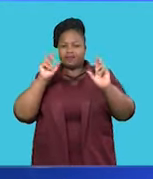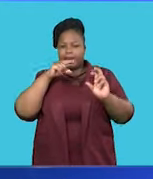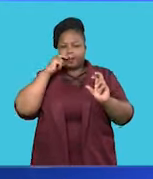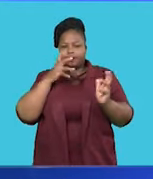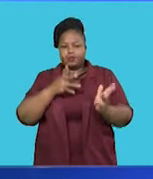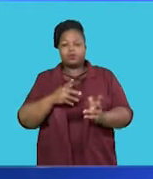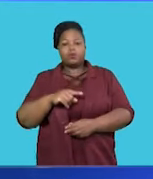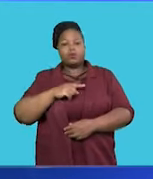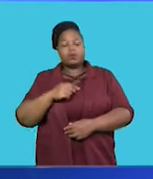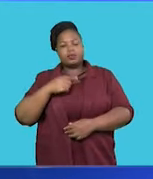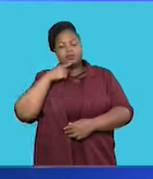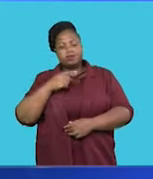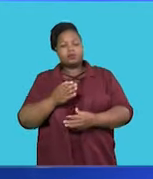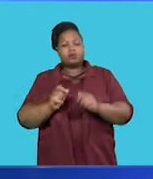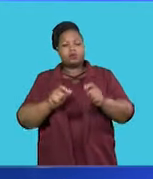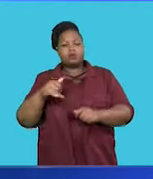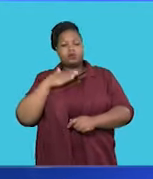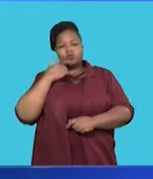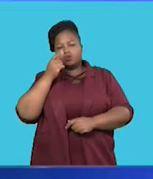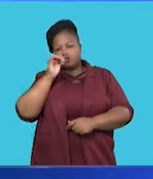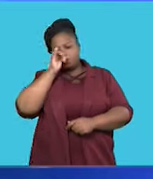ya mesebetsi ya botlhokotsebe metseng le metsaneng.